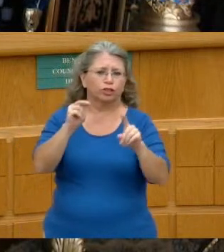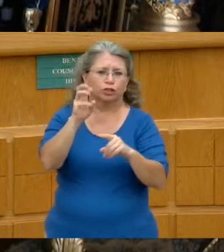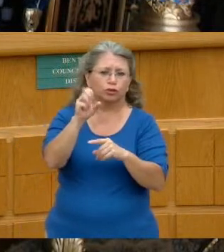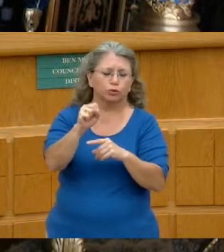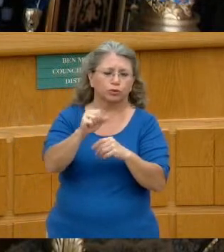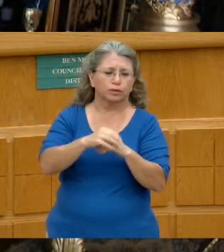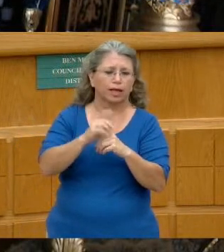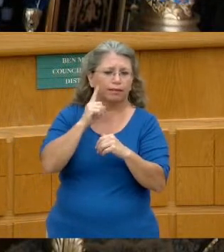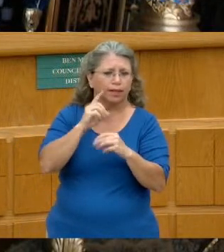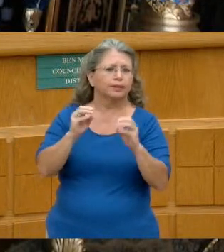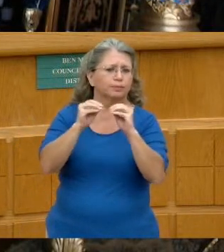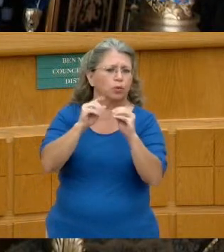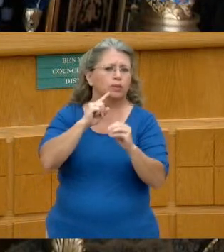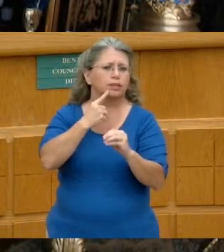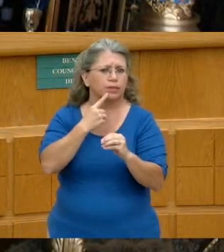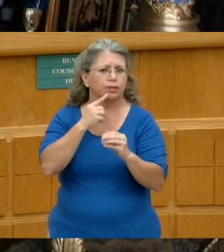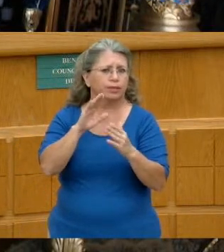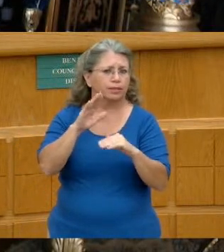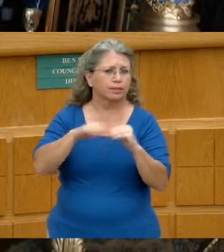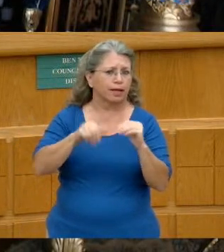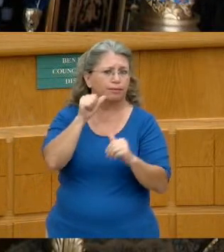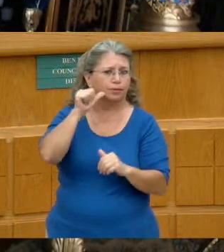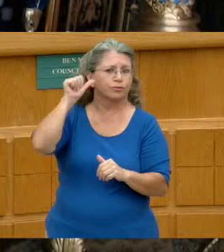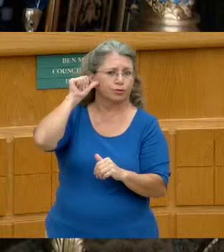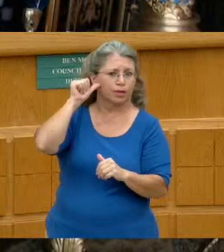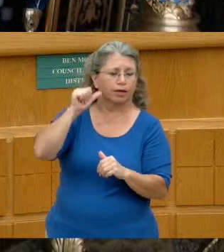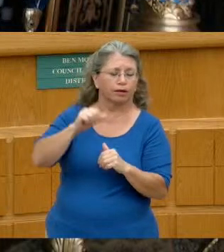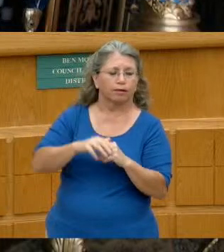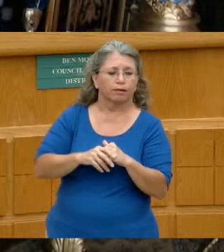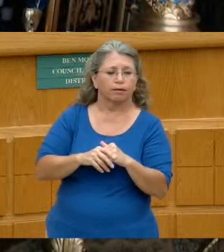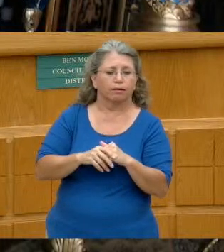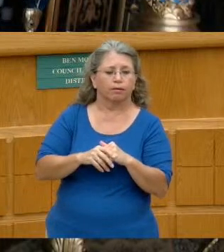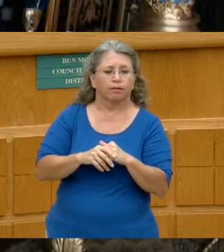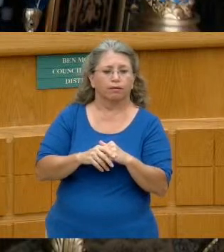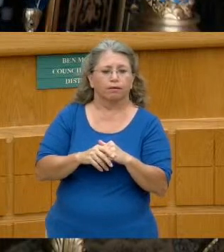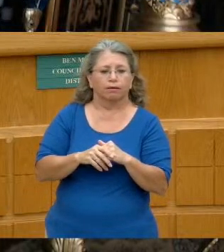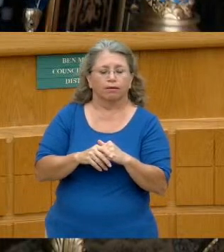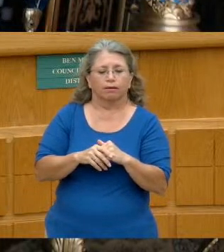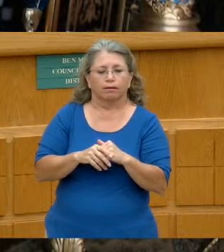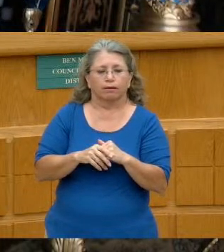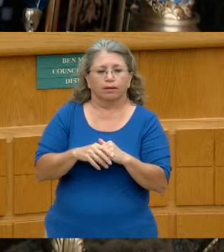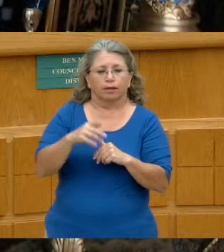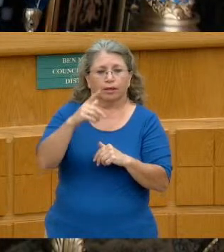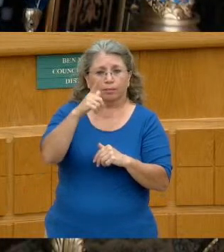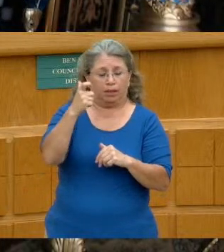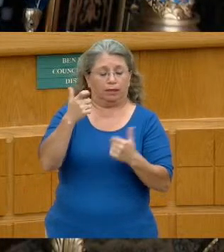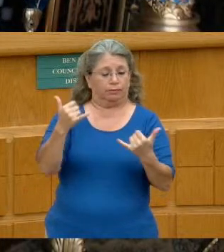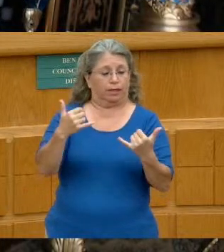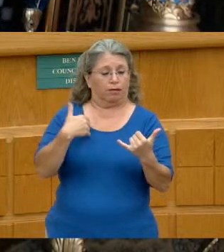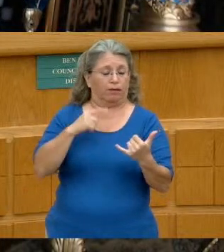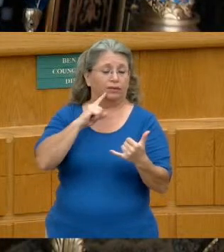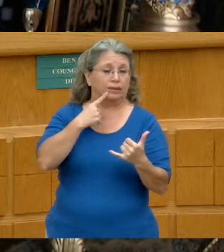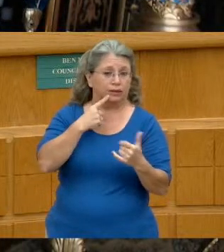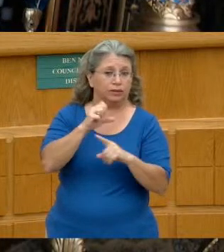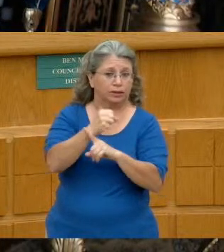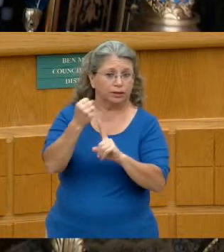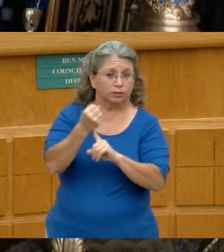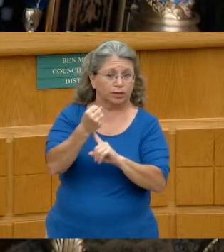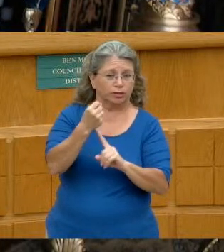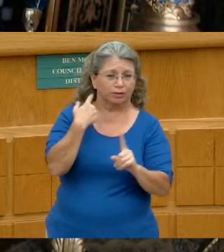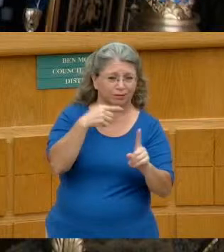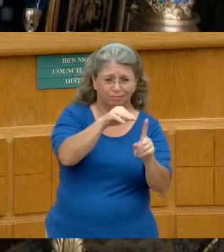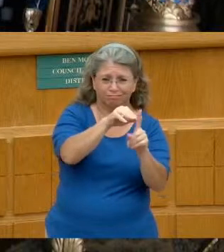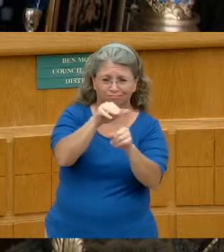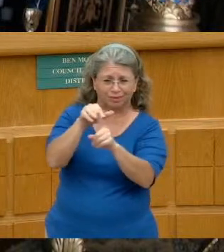more serious than it was yesterday. And because we are in this very serious situation, I want to remind you that, as I